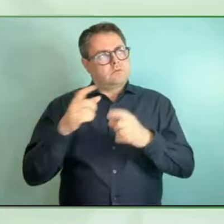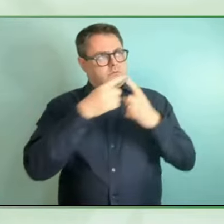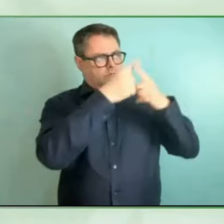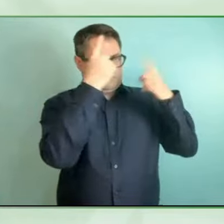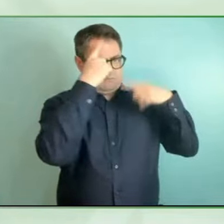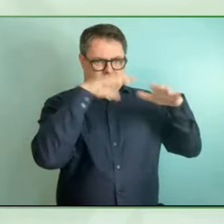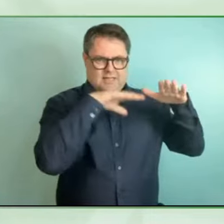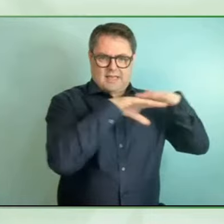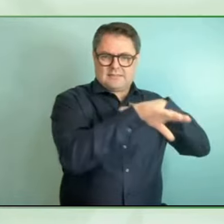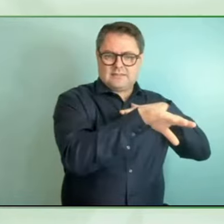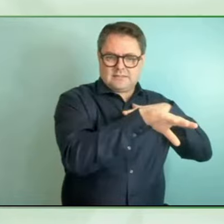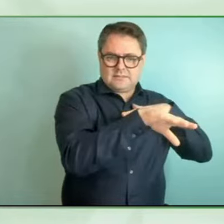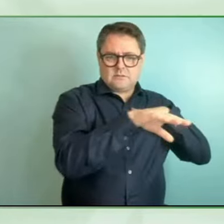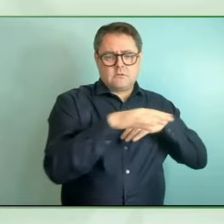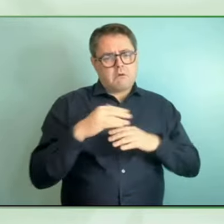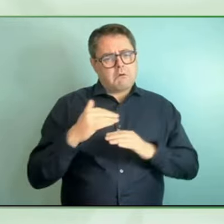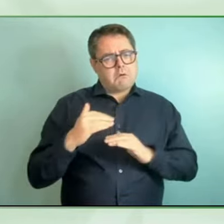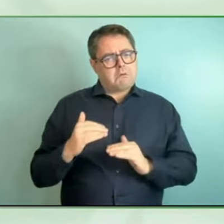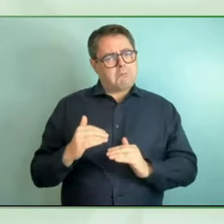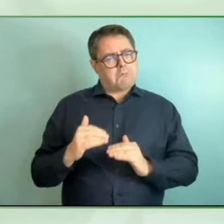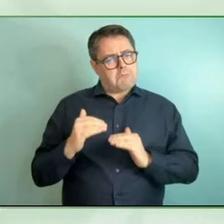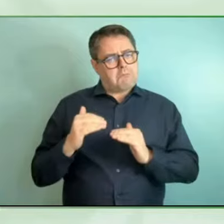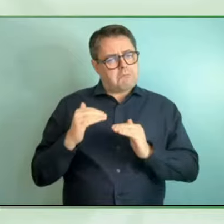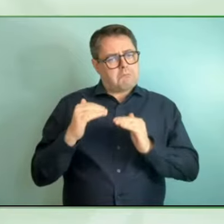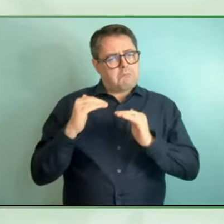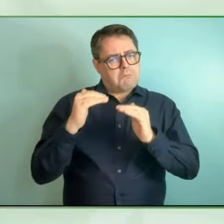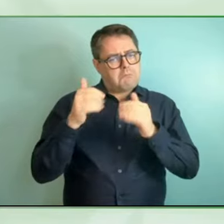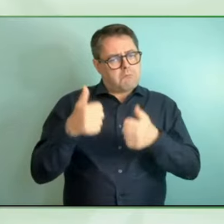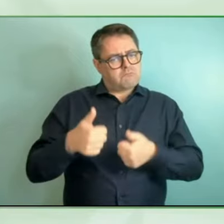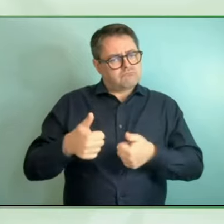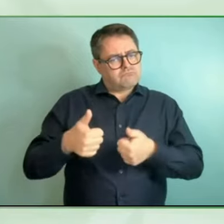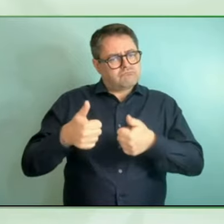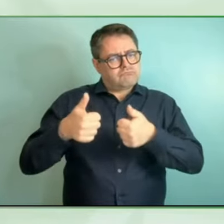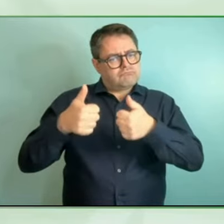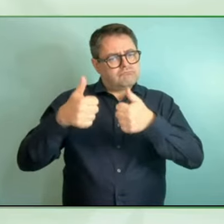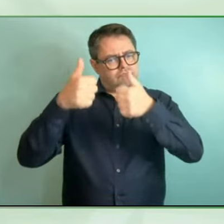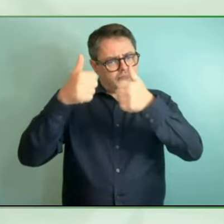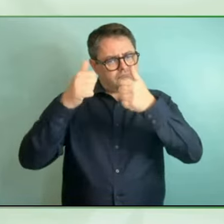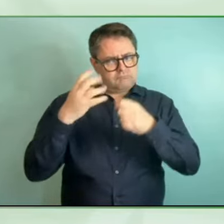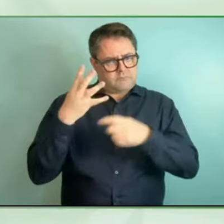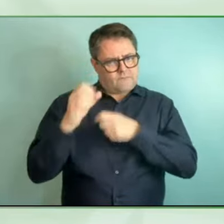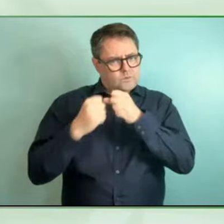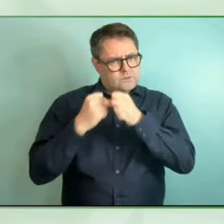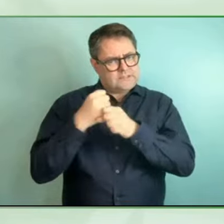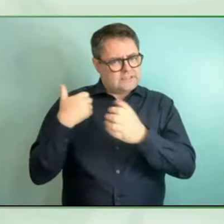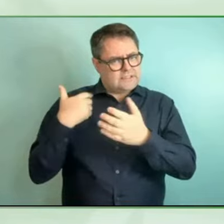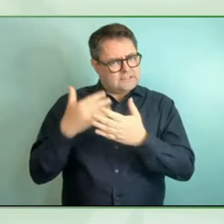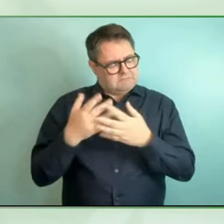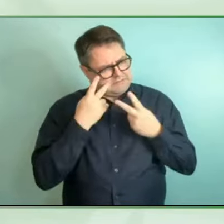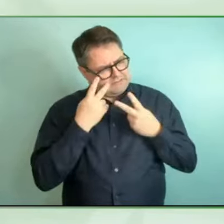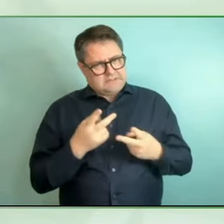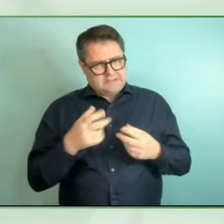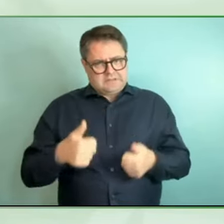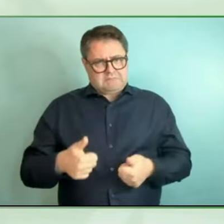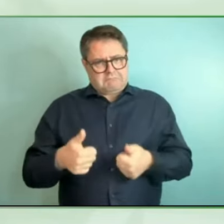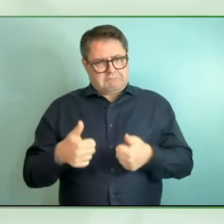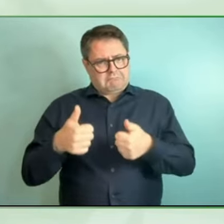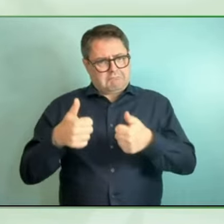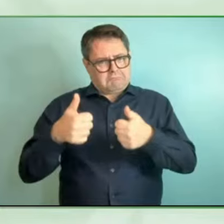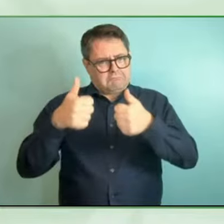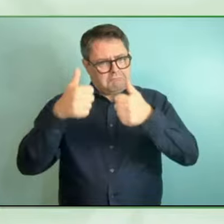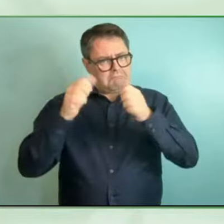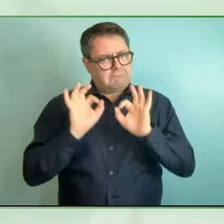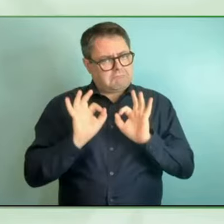been progressing a lot in the last 40 years. I've been witnessing this, and I can say it, but then